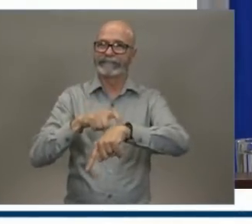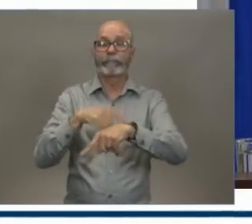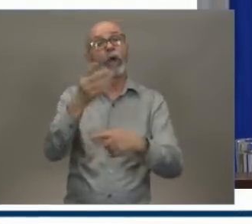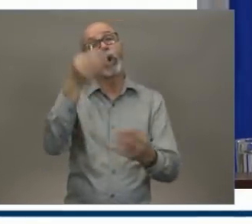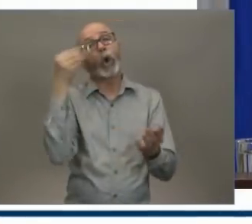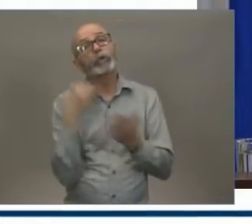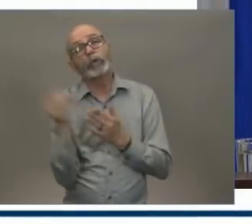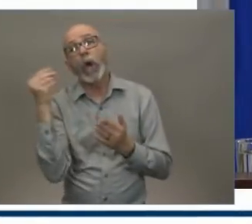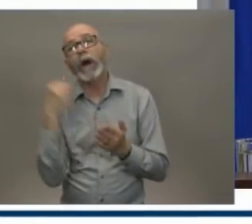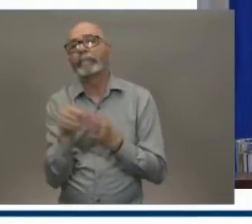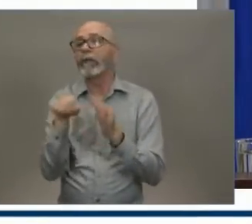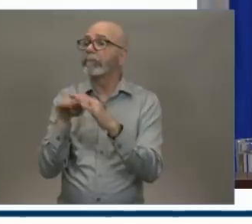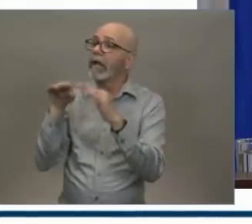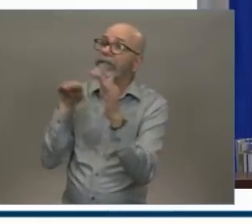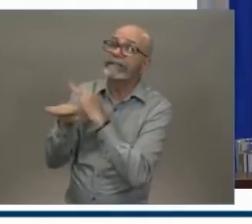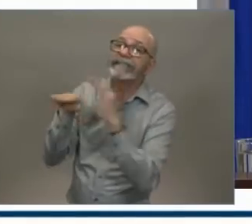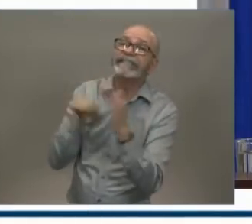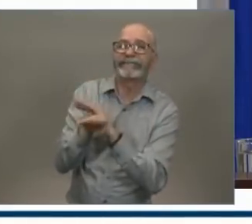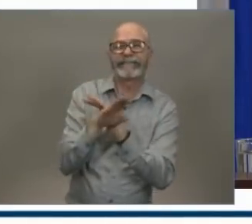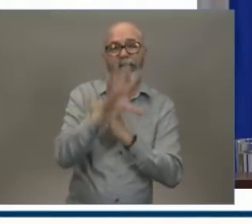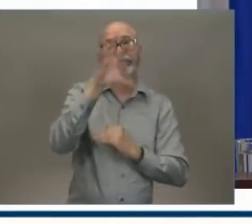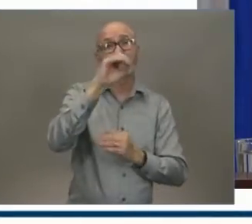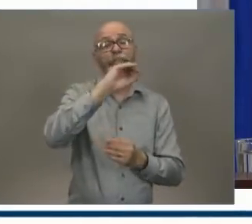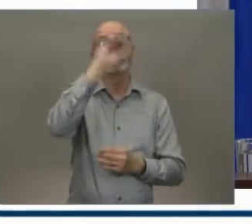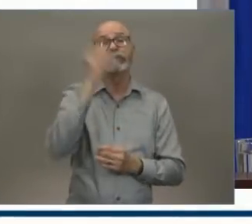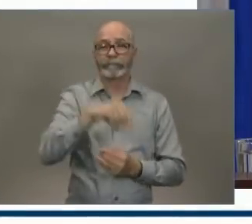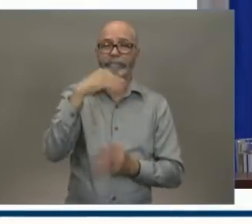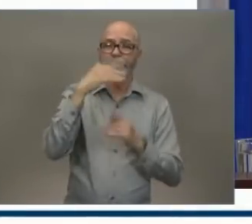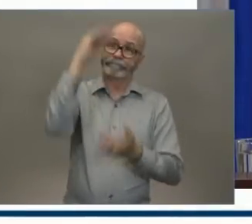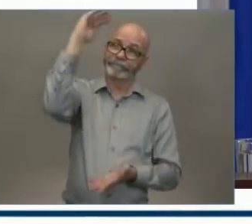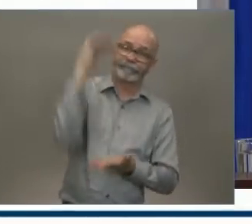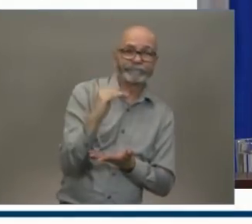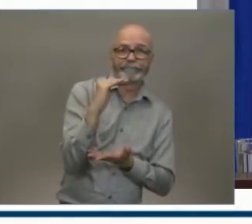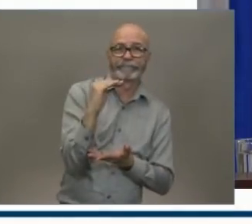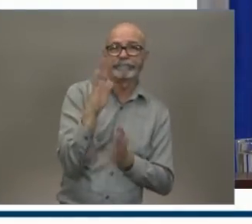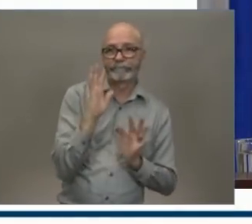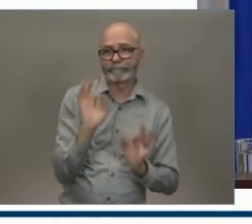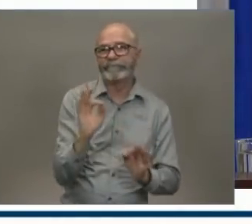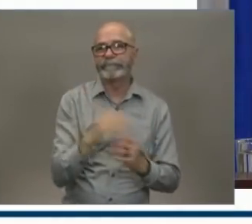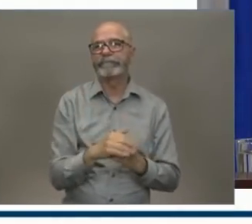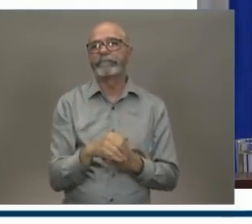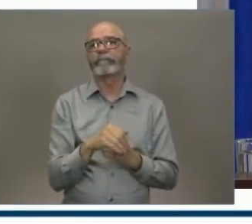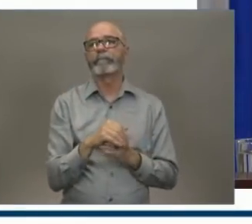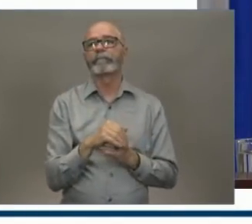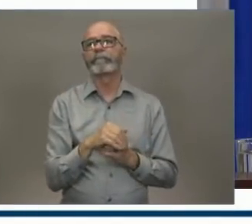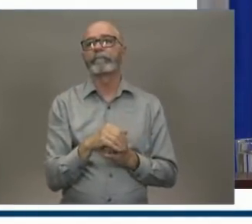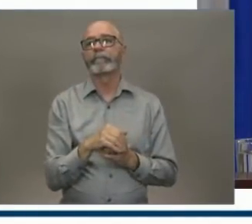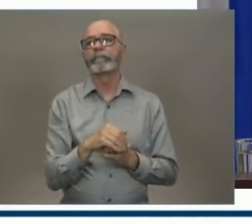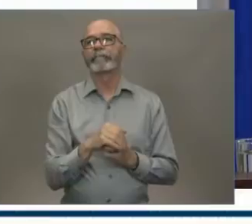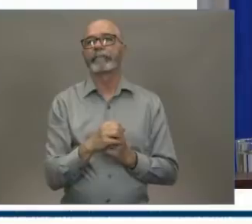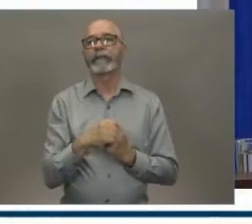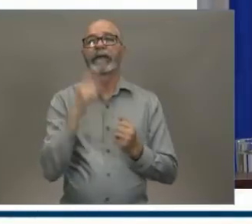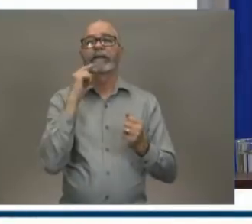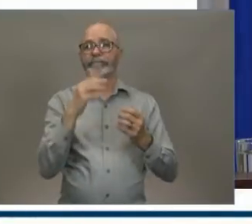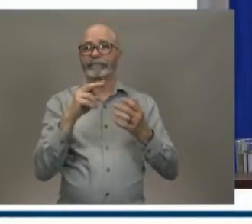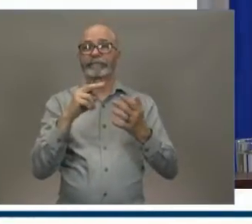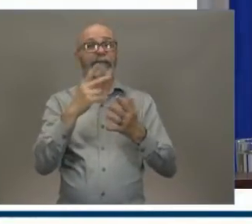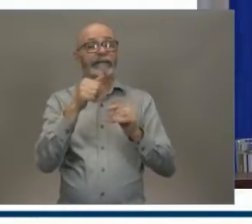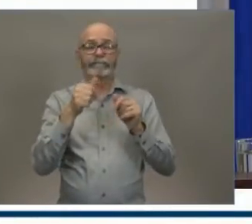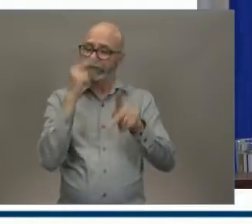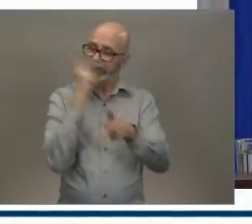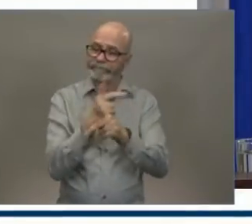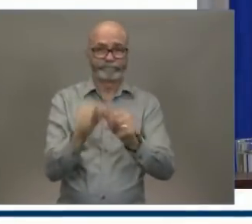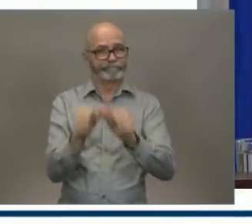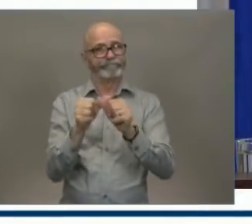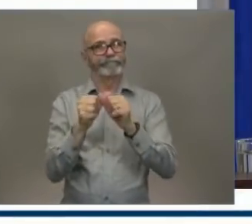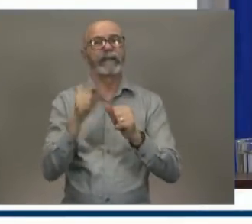50% capacity. We have extended almost all of our public health restrictions until February 7th. But starting Monday,